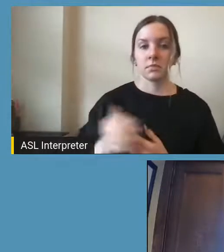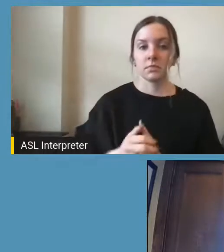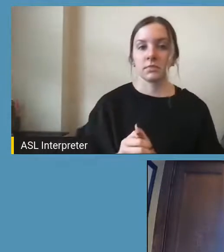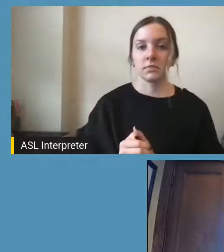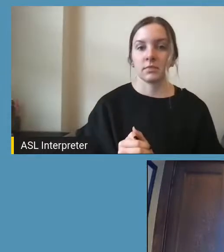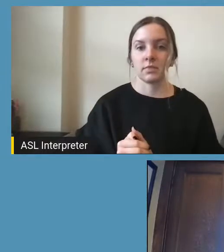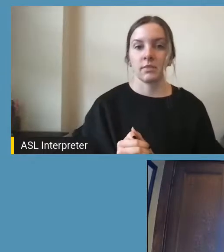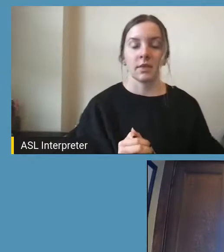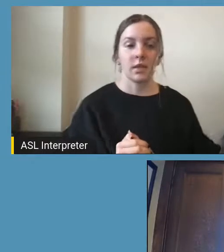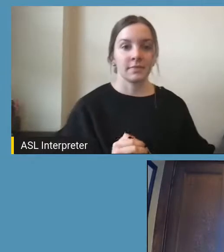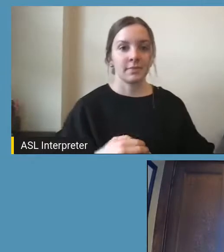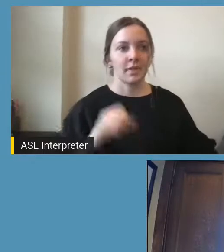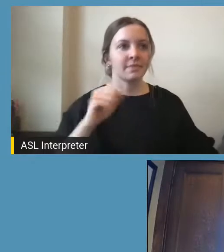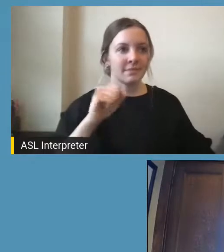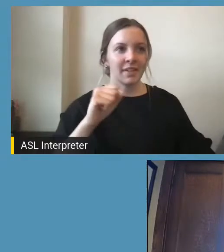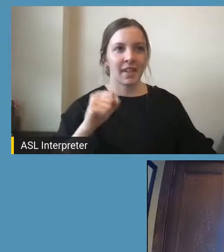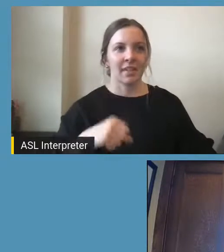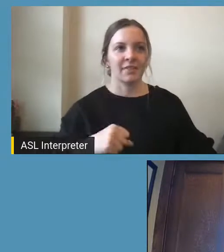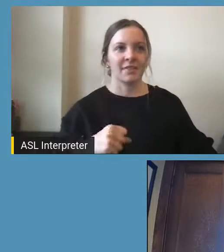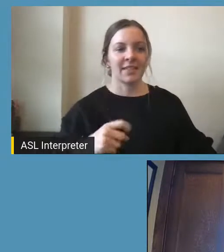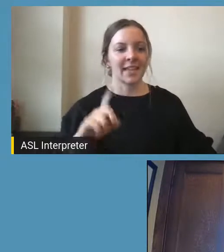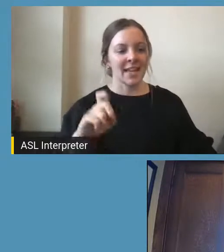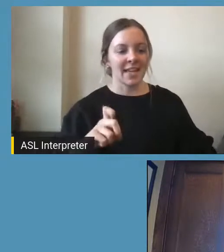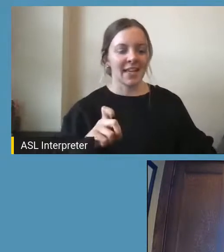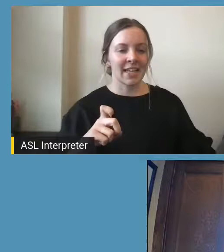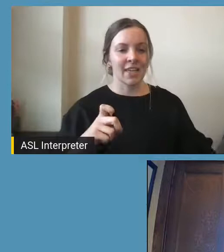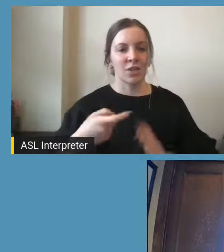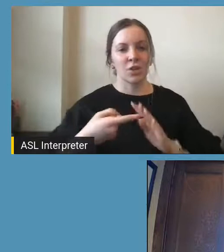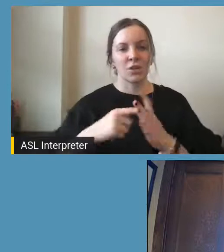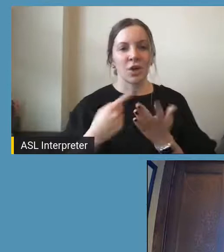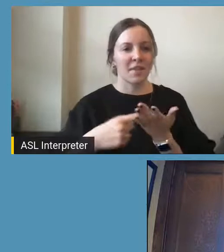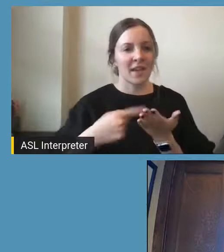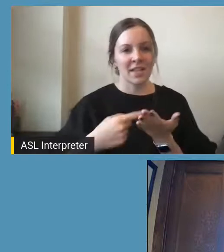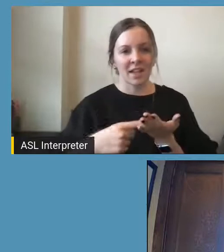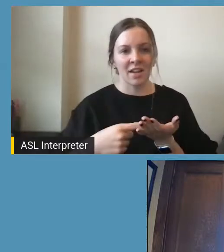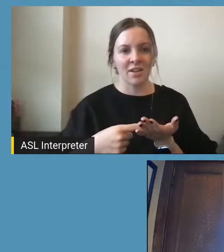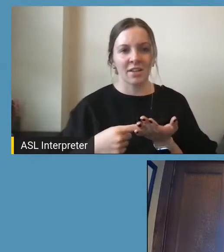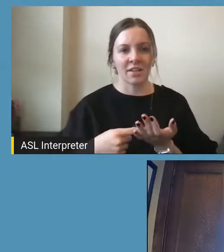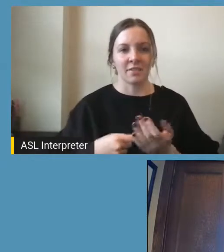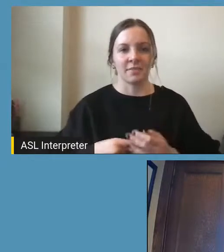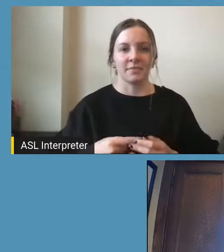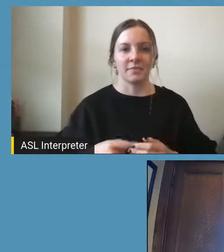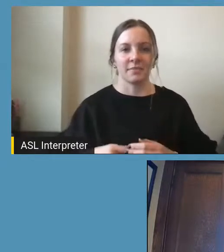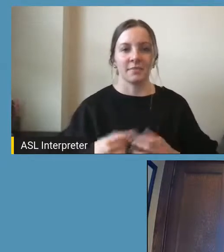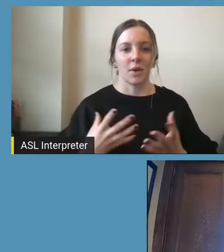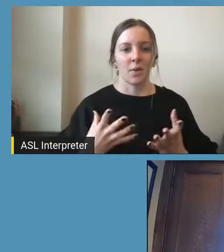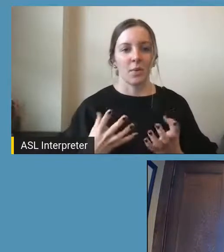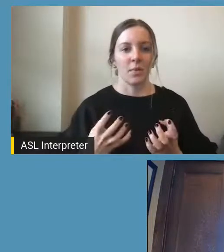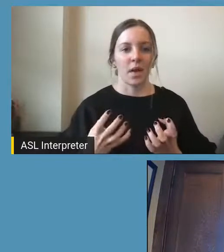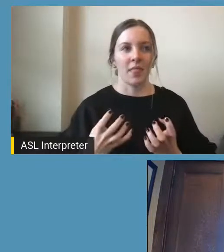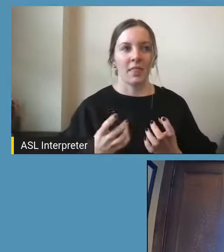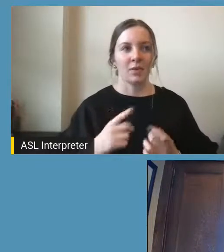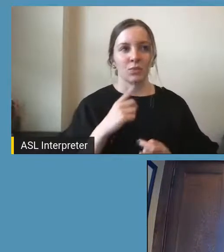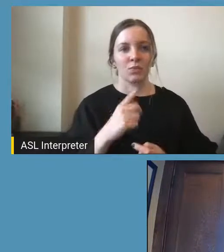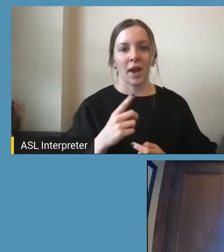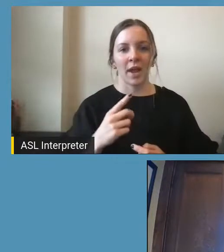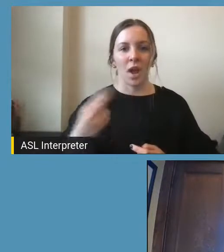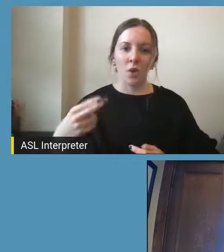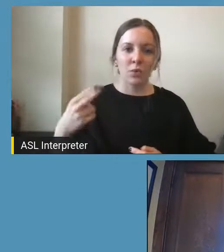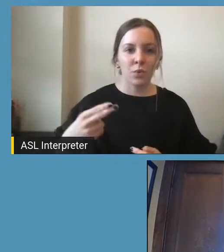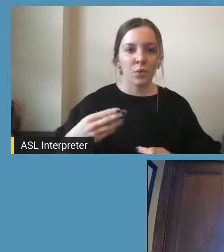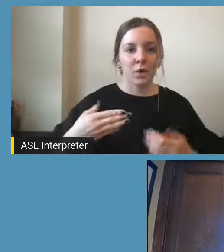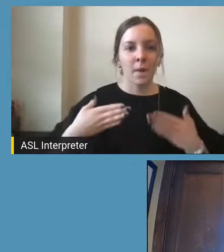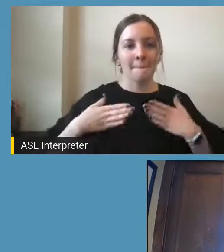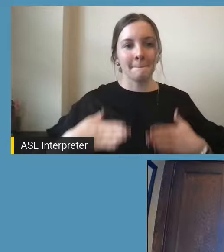that would be a great way to start, is get that body shape that you want and scan it. I've done my whole family as tests